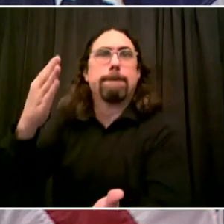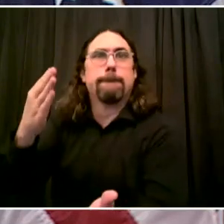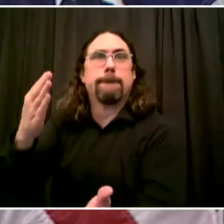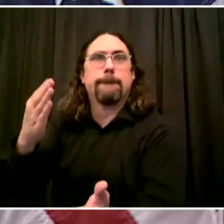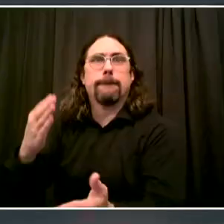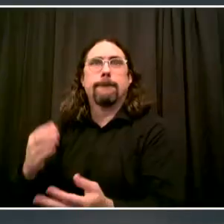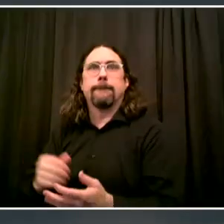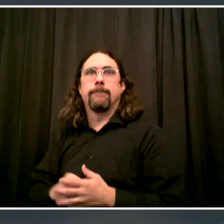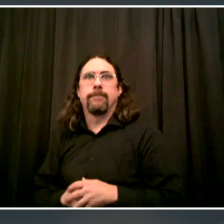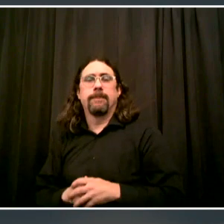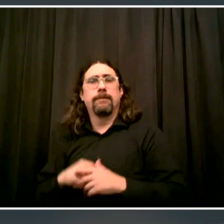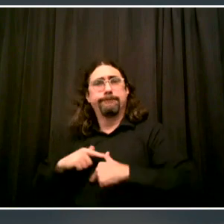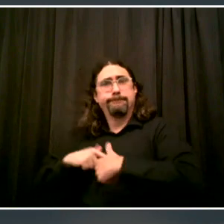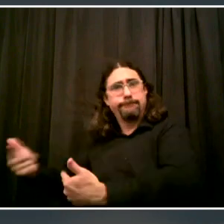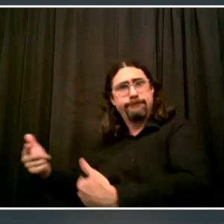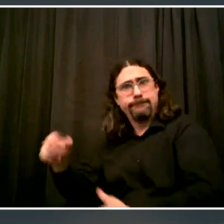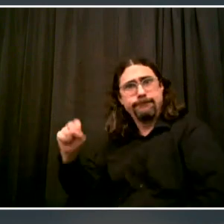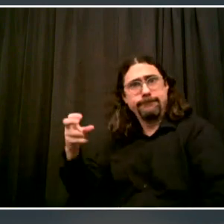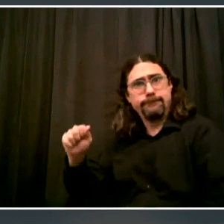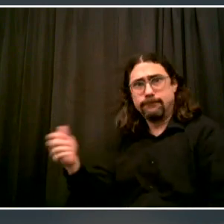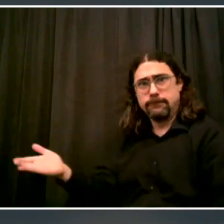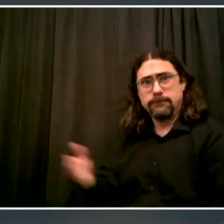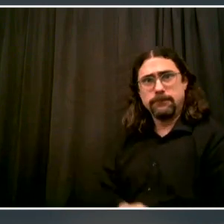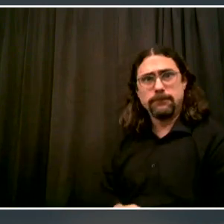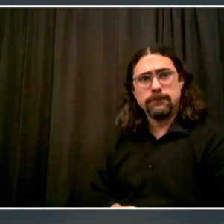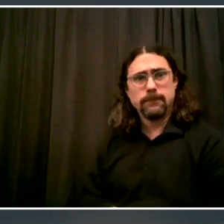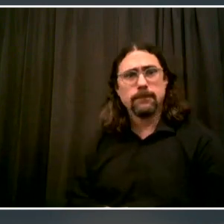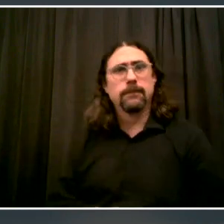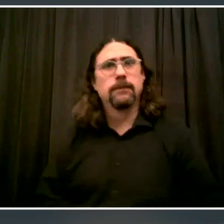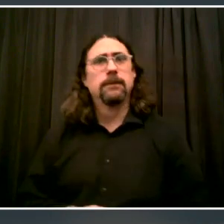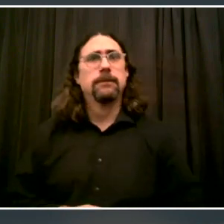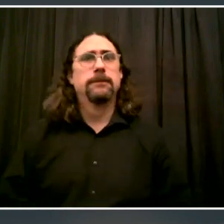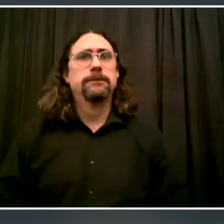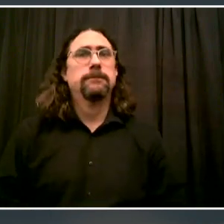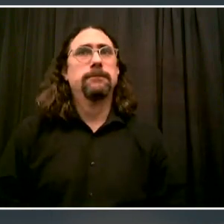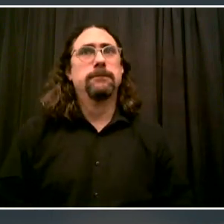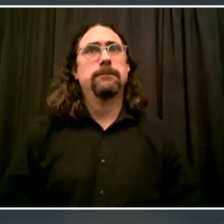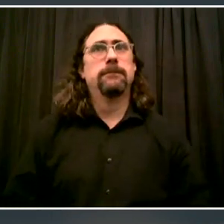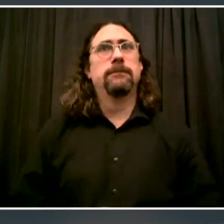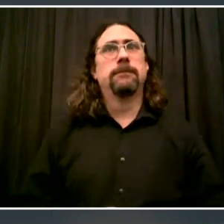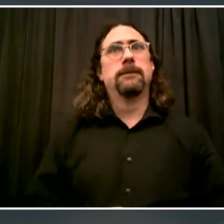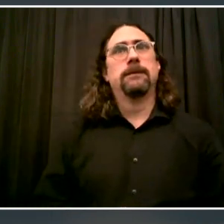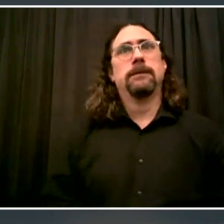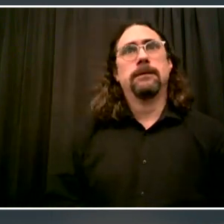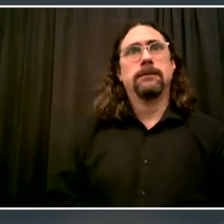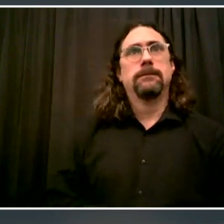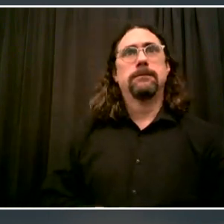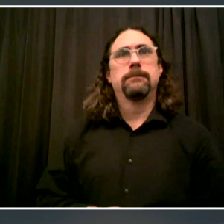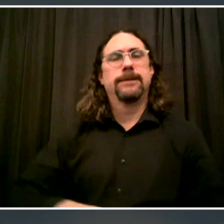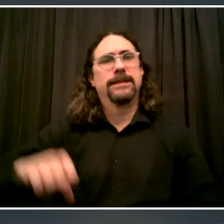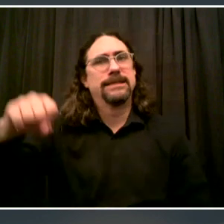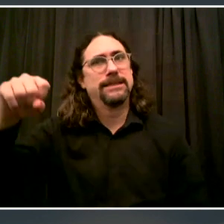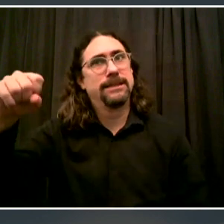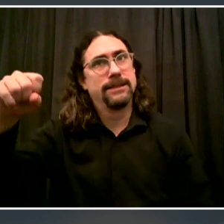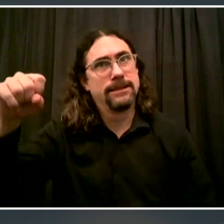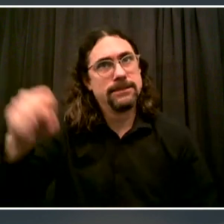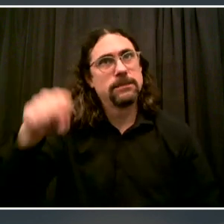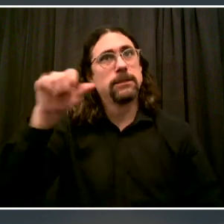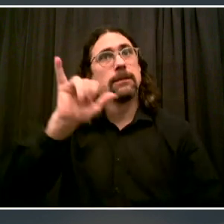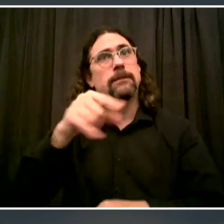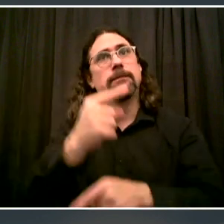You're on mute Mr. if Mayor, you're talking. There you go. I think the best part of that story is I just got to thank the